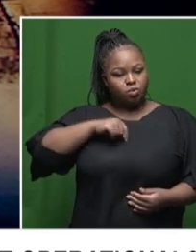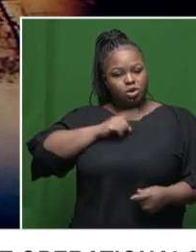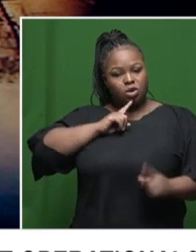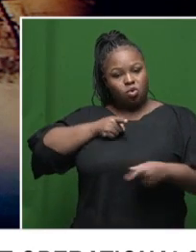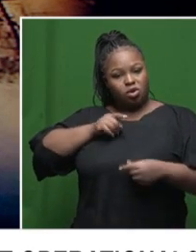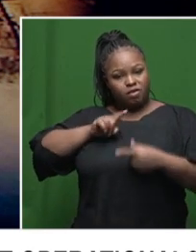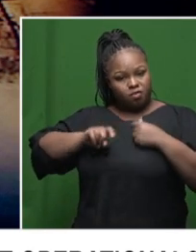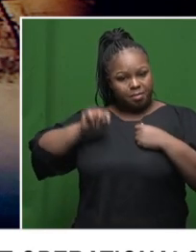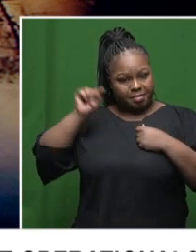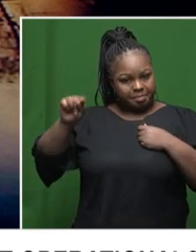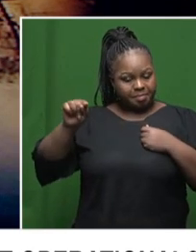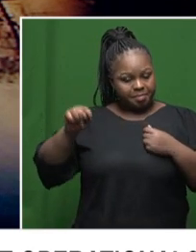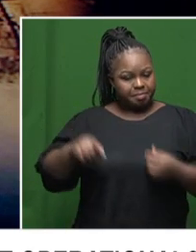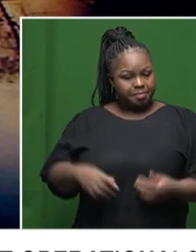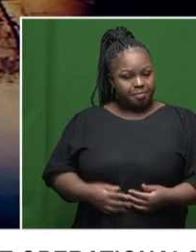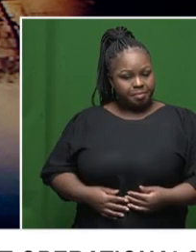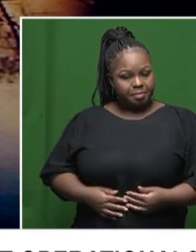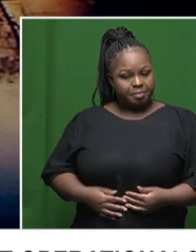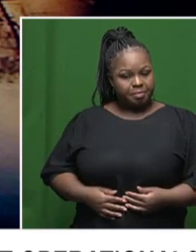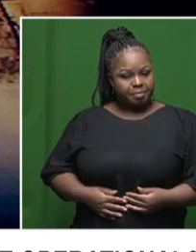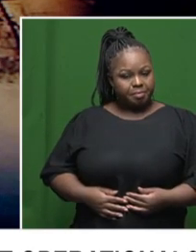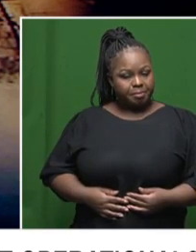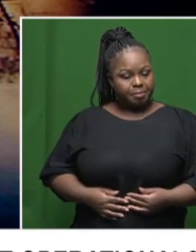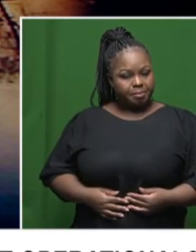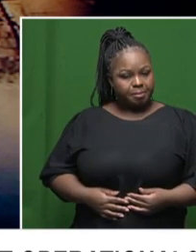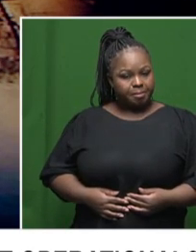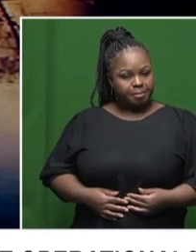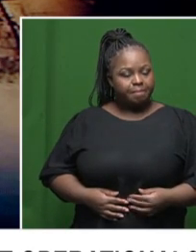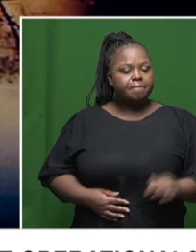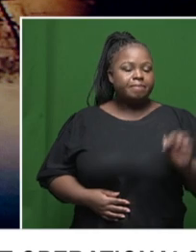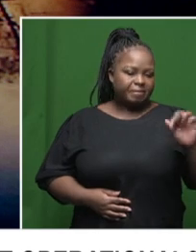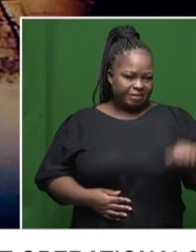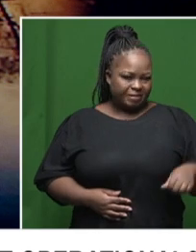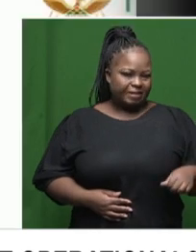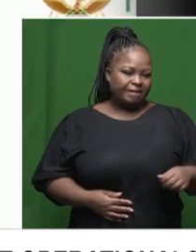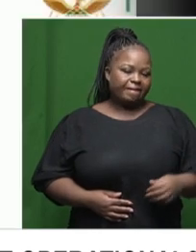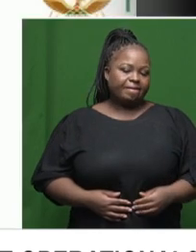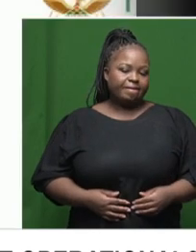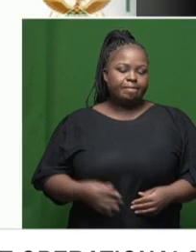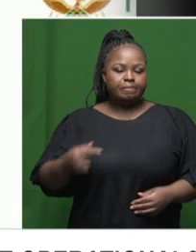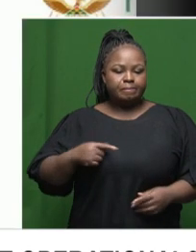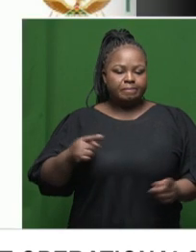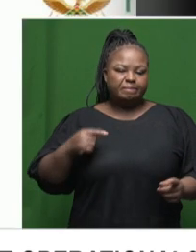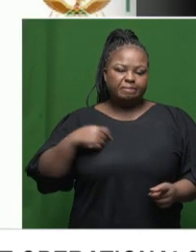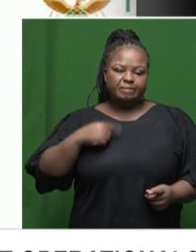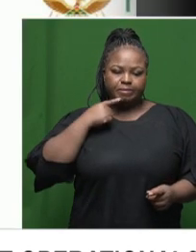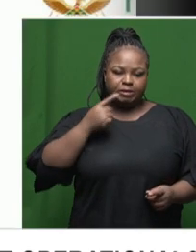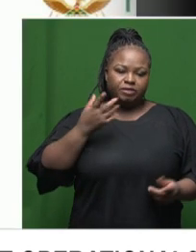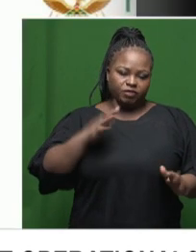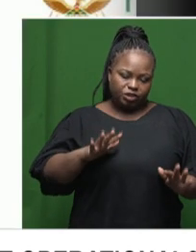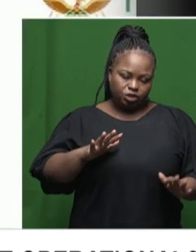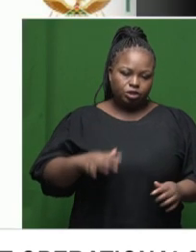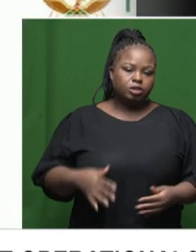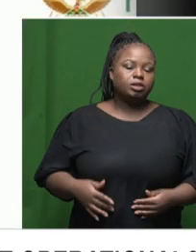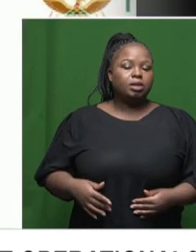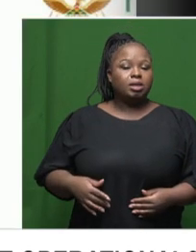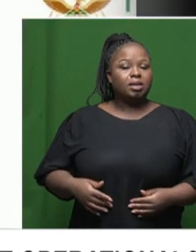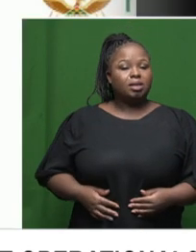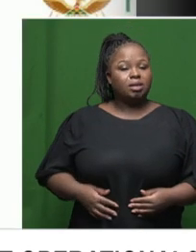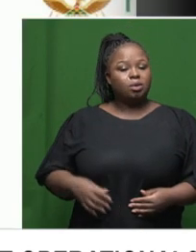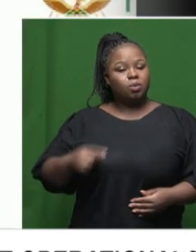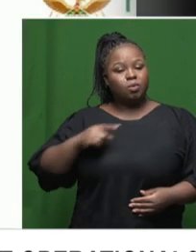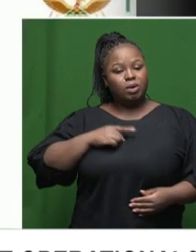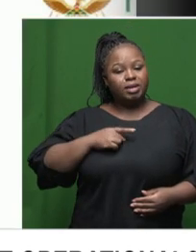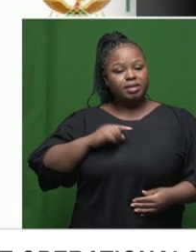we are getting our vaccines from, at least, South Africa? Yes, but as I previously indicated, that the first batches